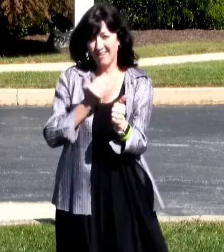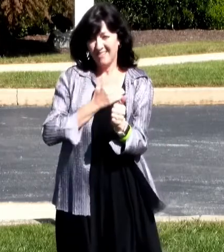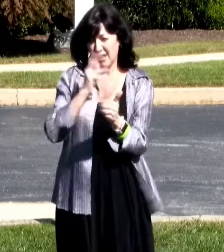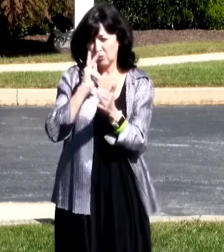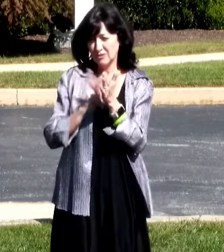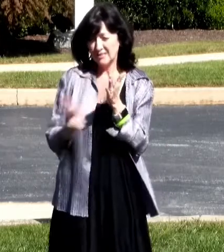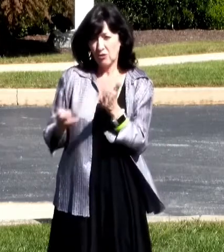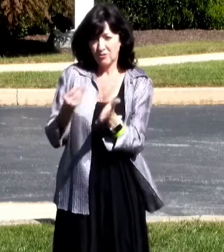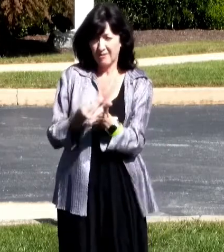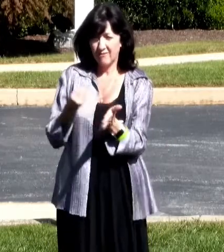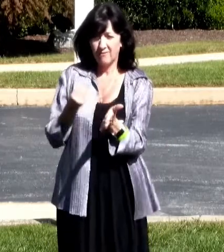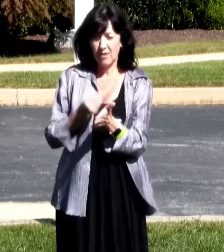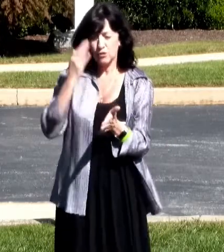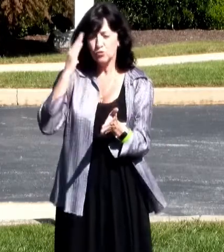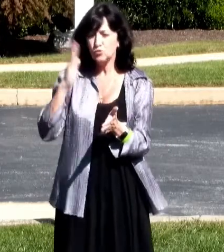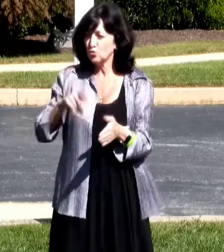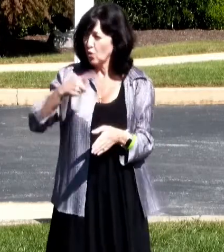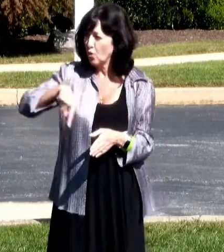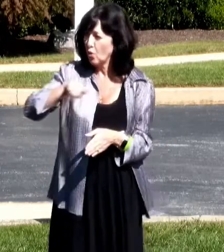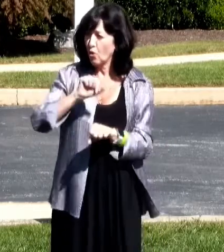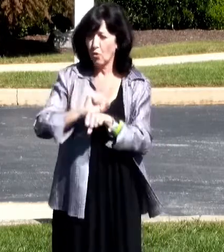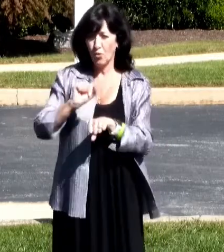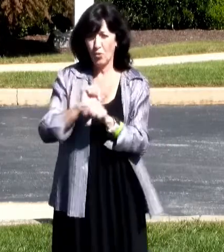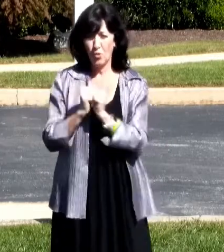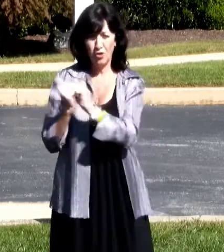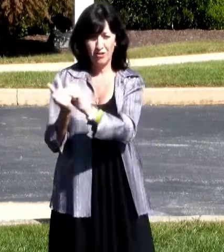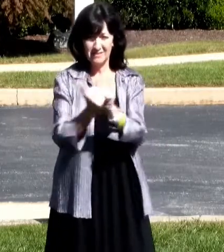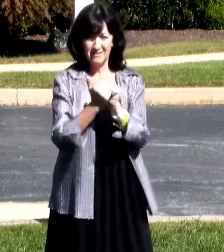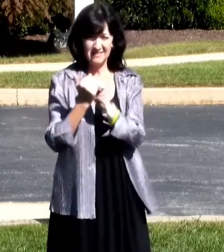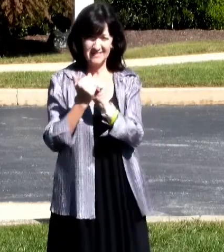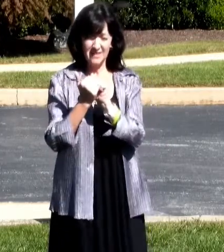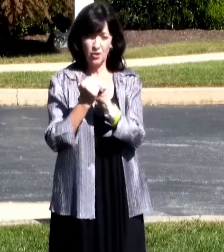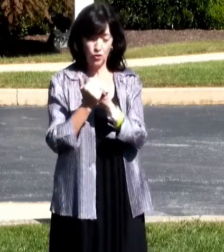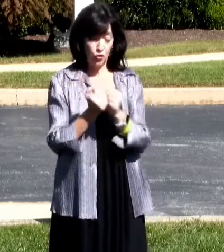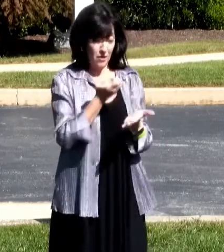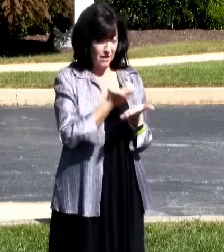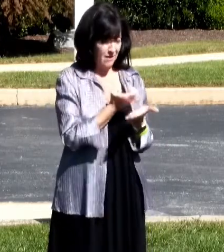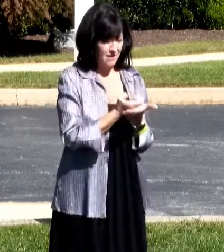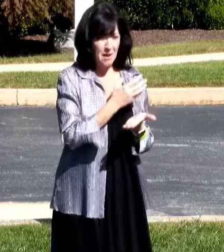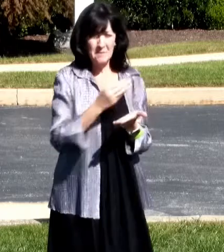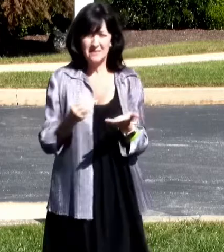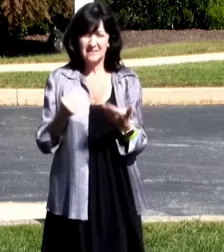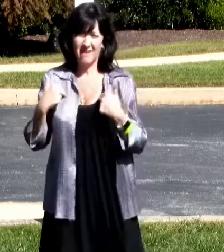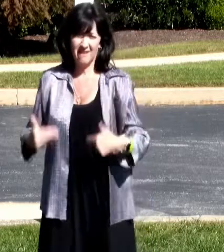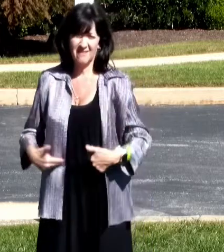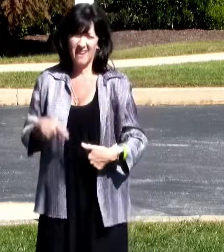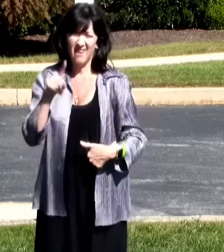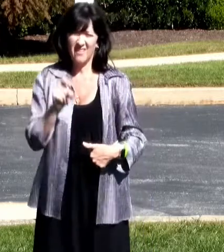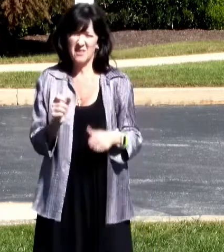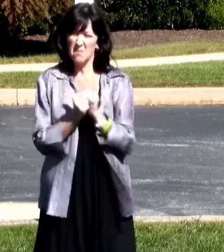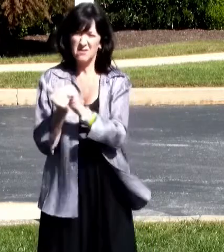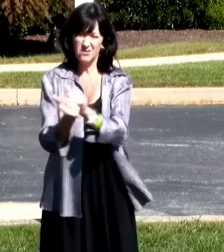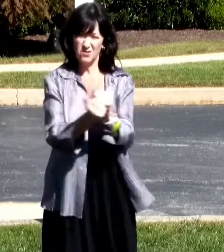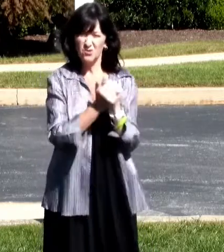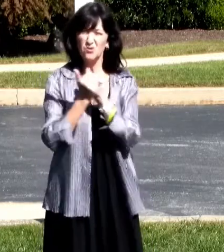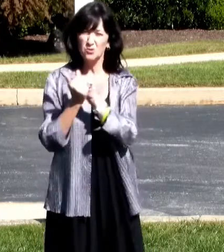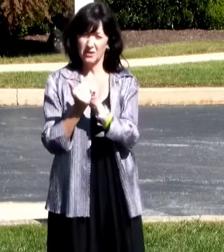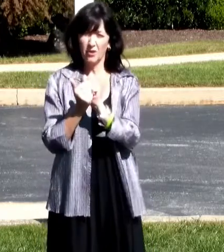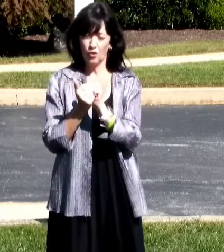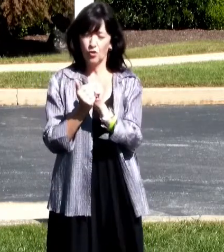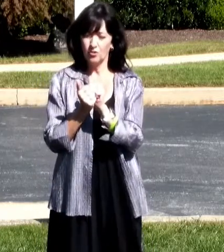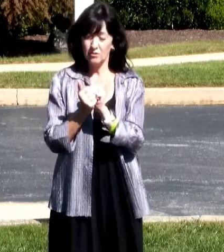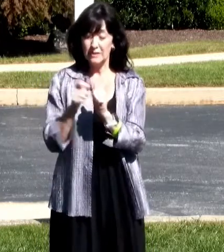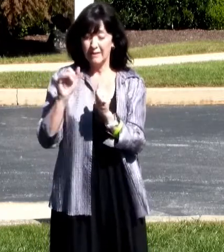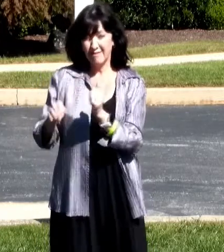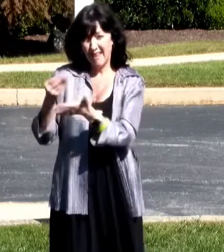our health, but the economics of our community. And as our Secretary indicated, putting more funds in preventative health,